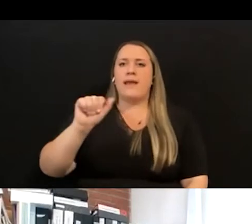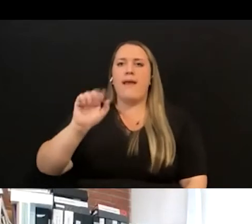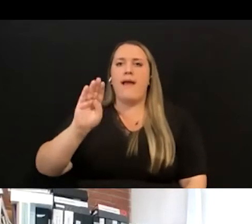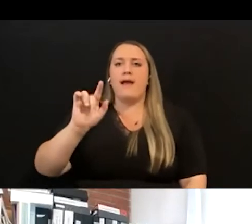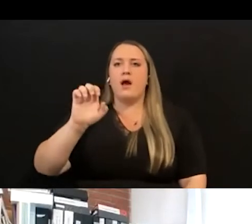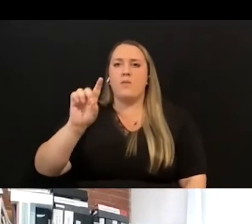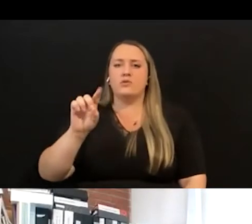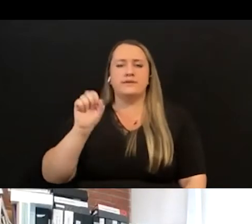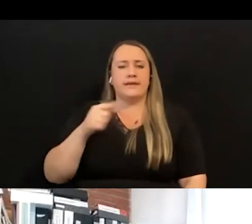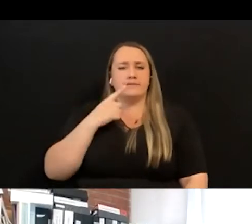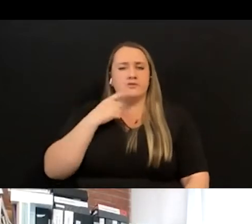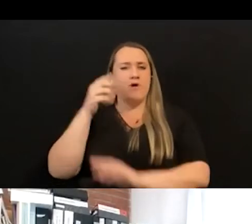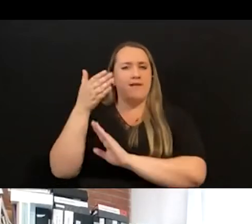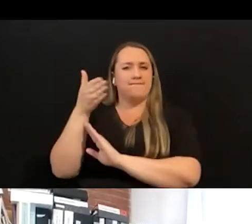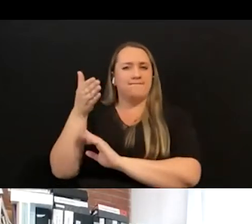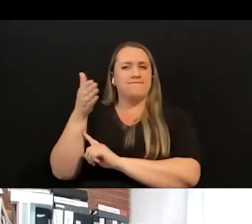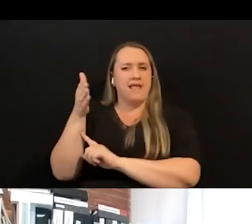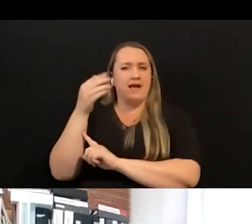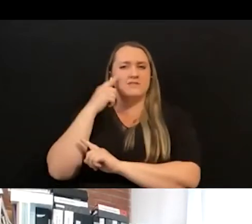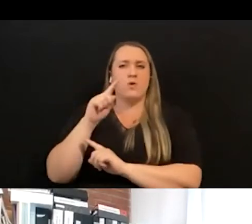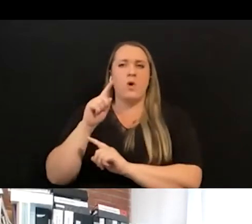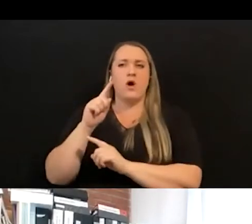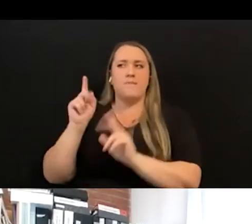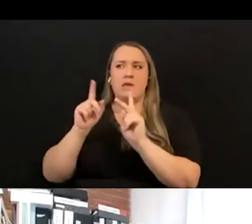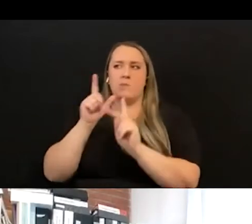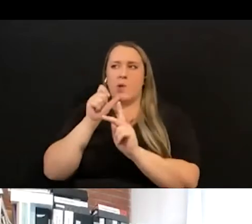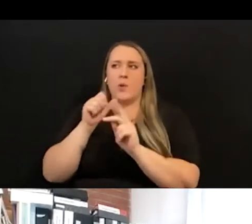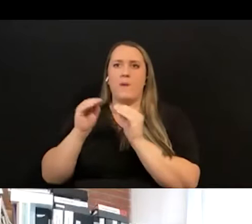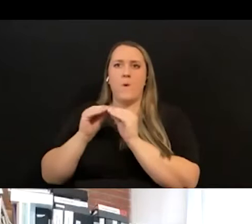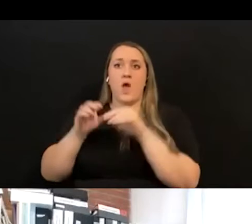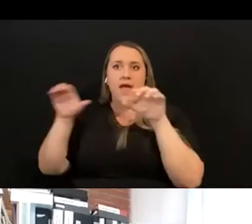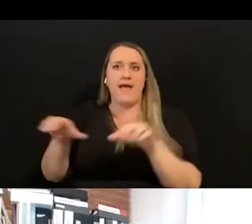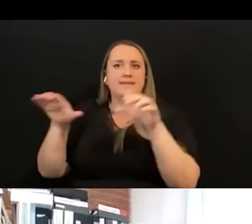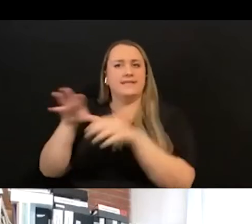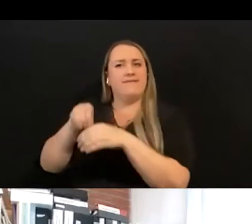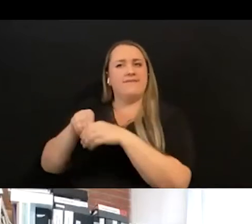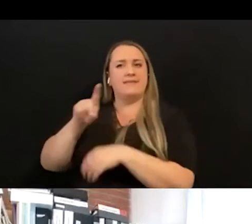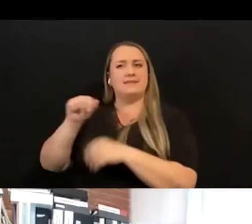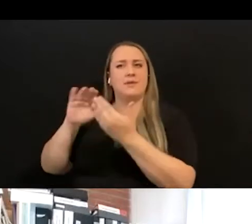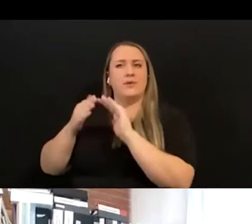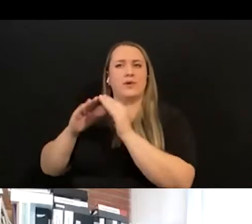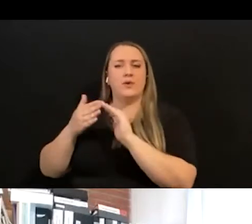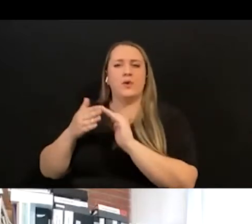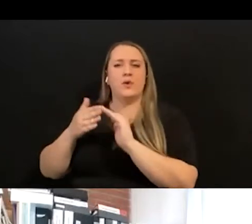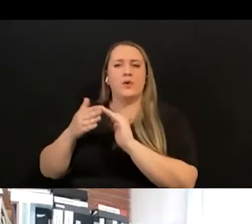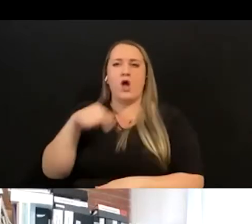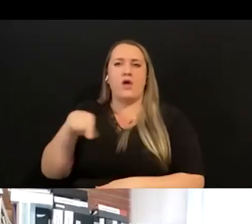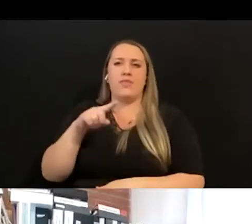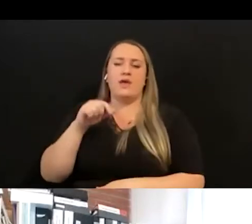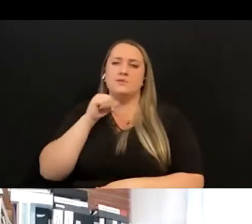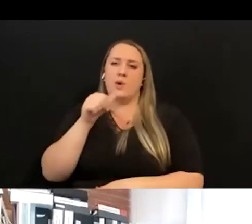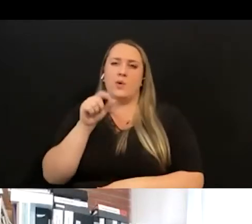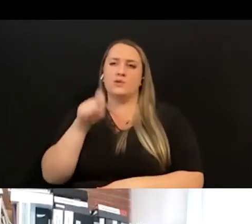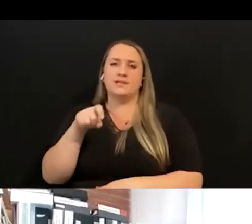red flags to some of the more activist end of the disability community, whereas, you know, they don't necessarily